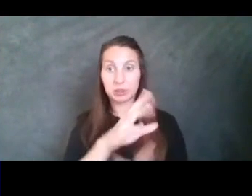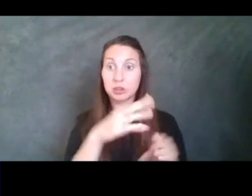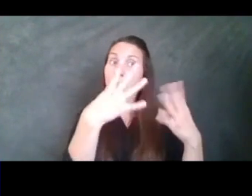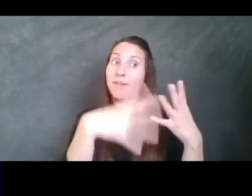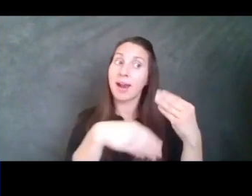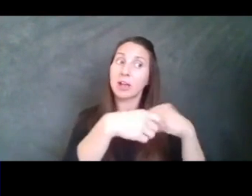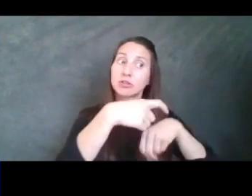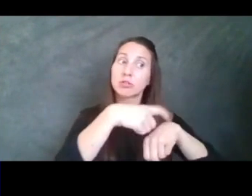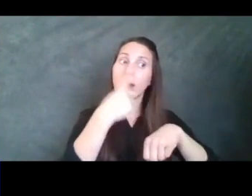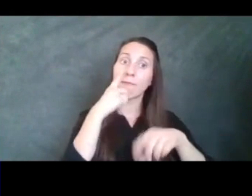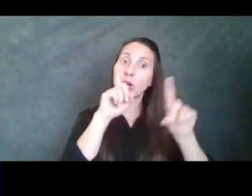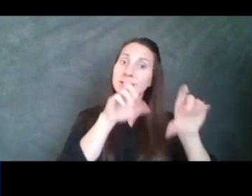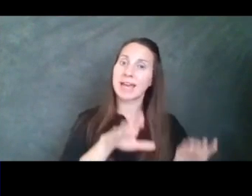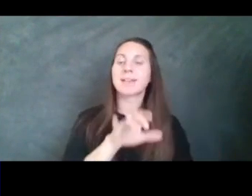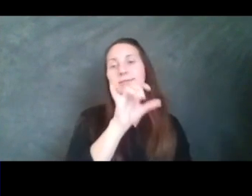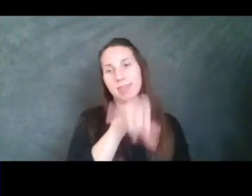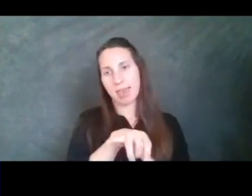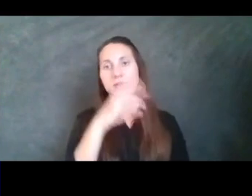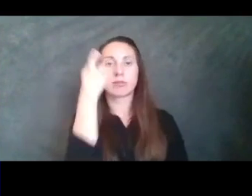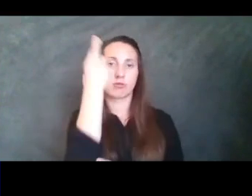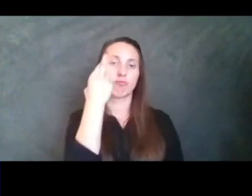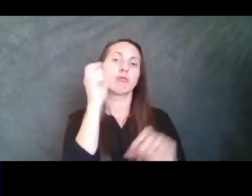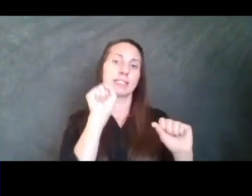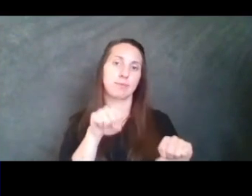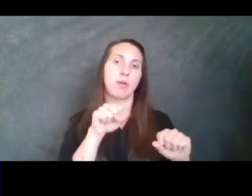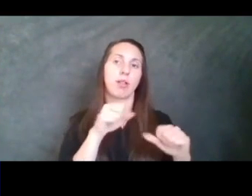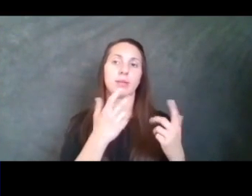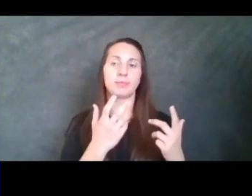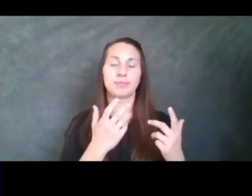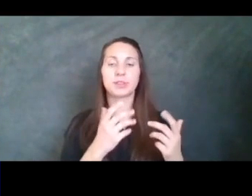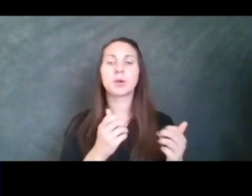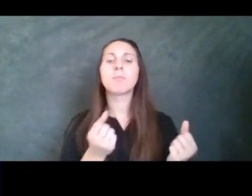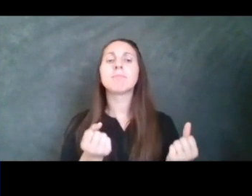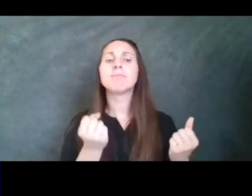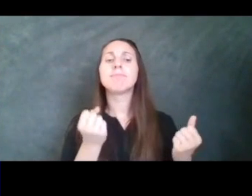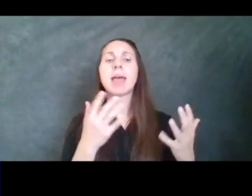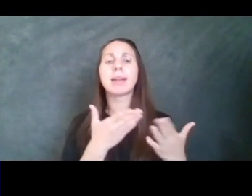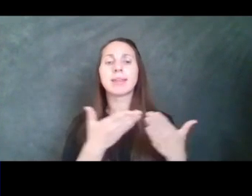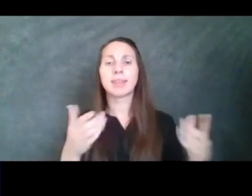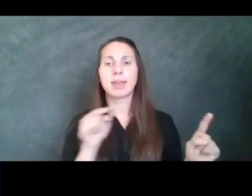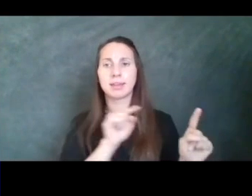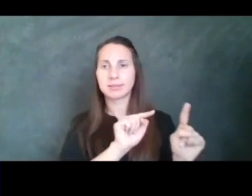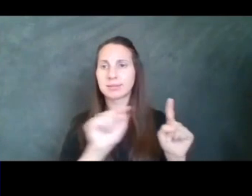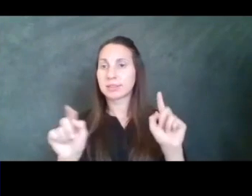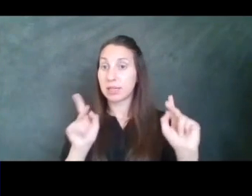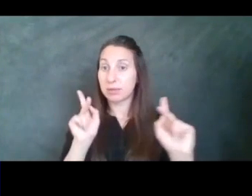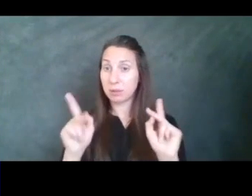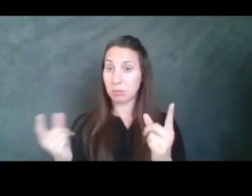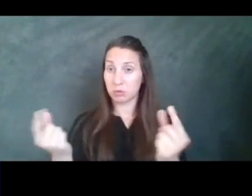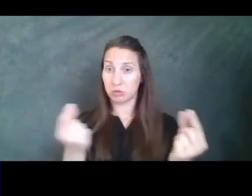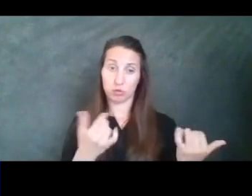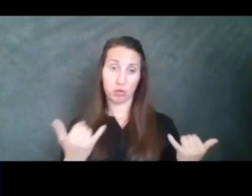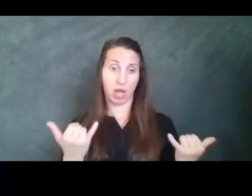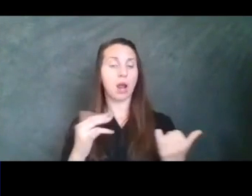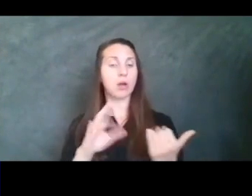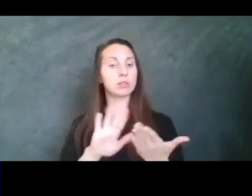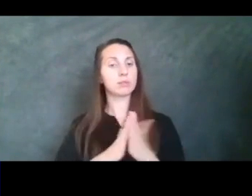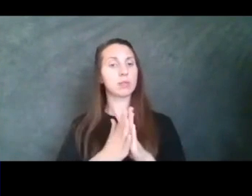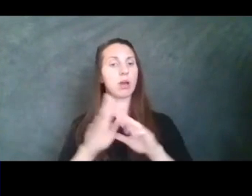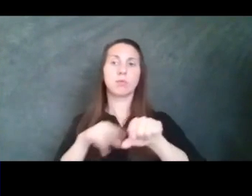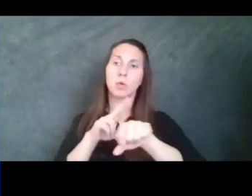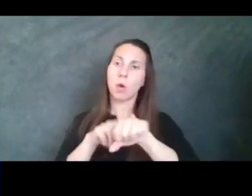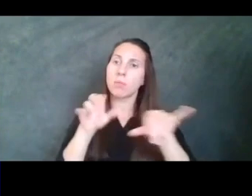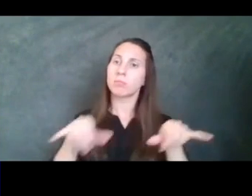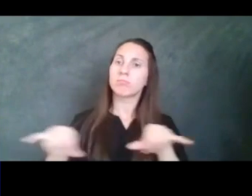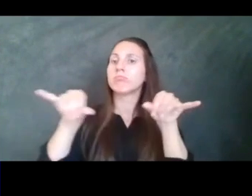of these things in which folks do now and is normal and common in what we do on